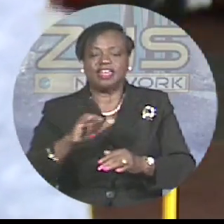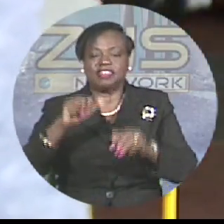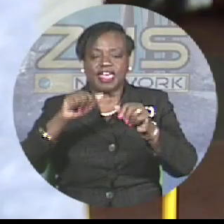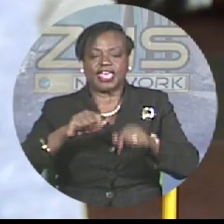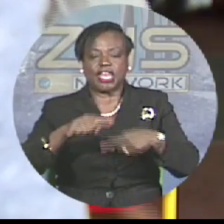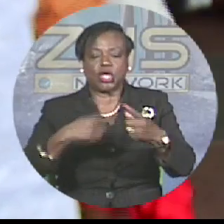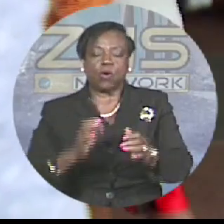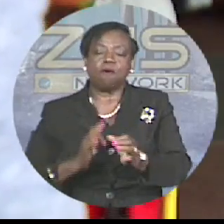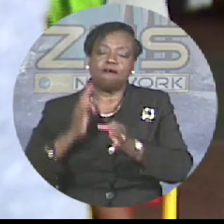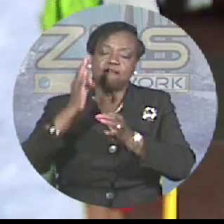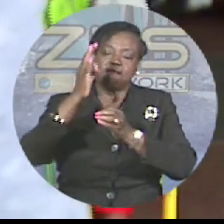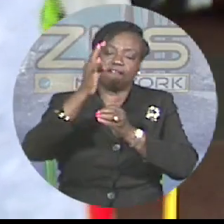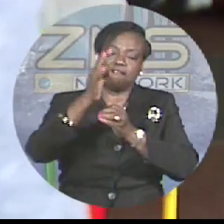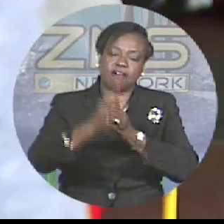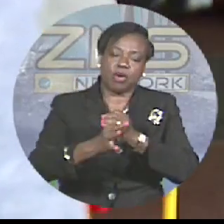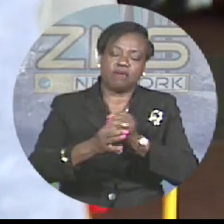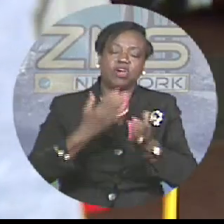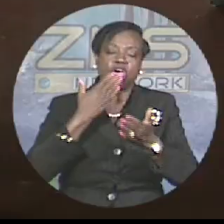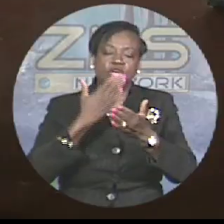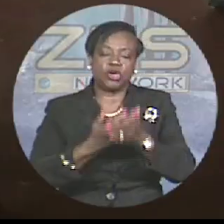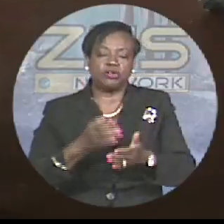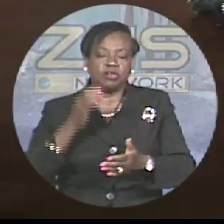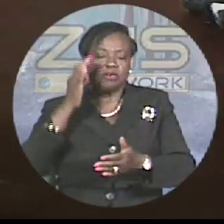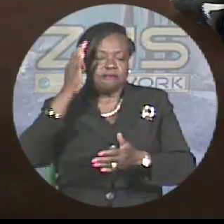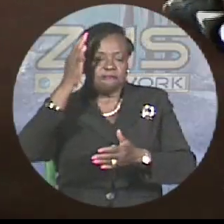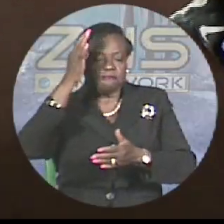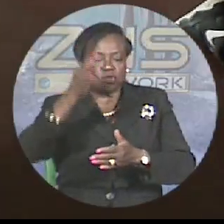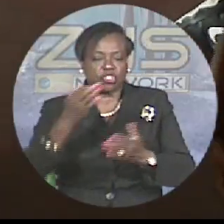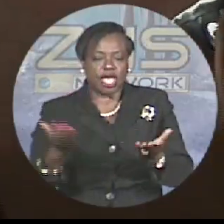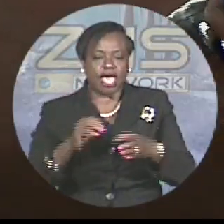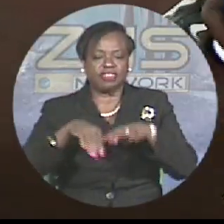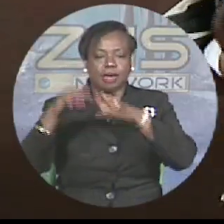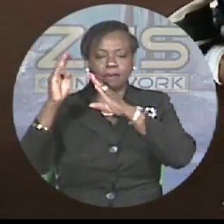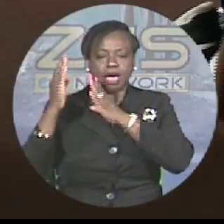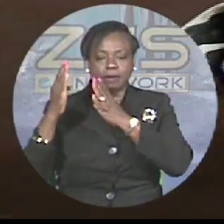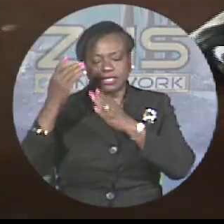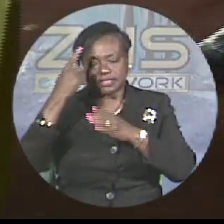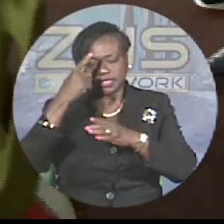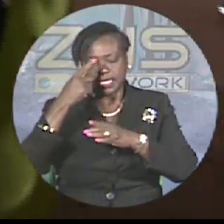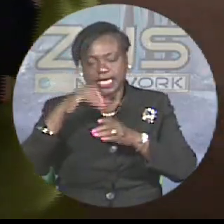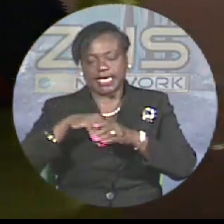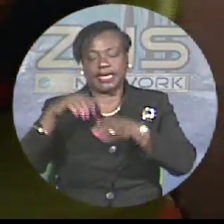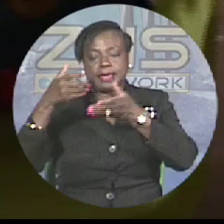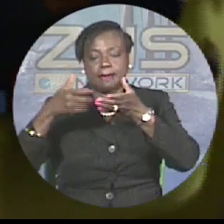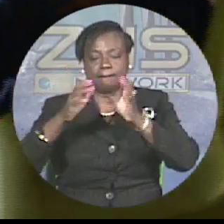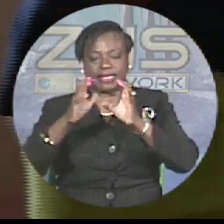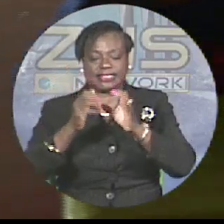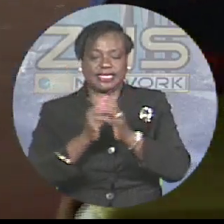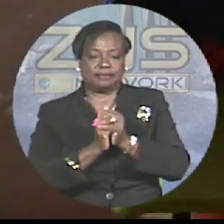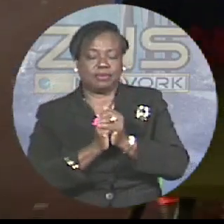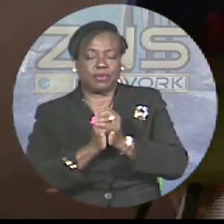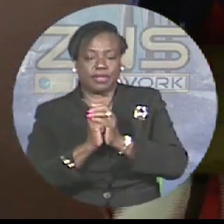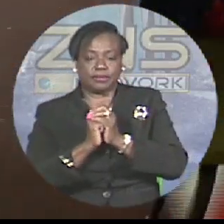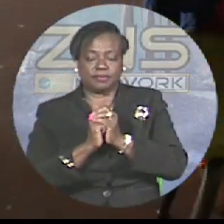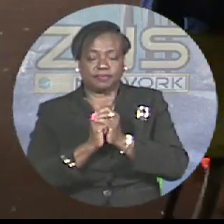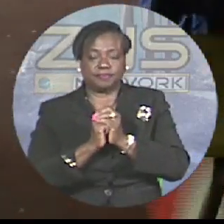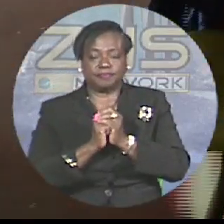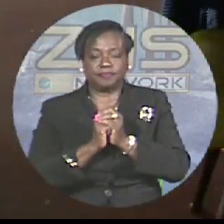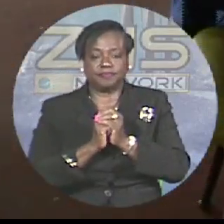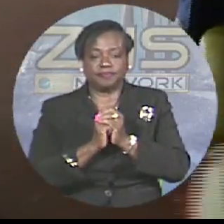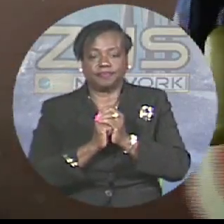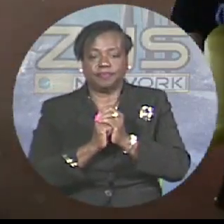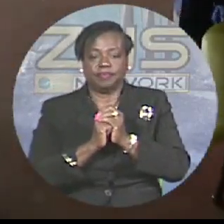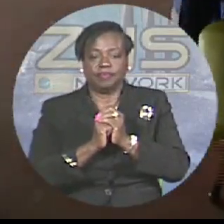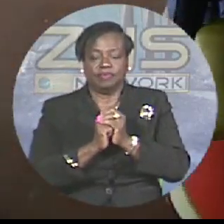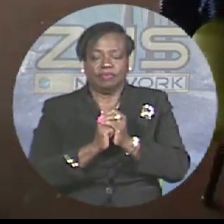really good future here in the Bahamas in basketball. The camp wraps up this Friday ahead of next Monday's start to the school year. Jared